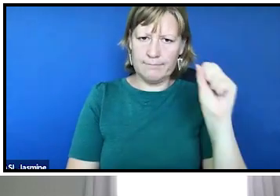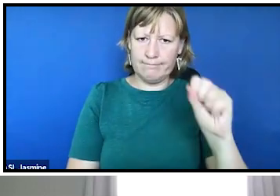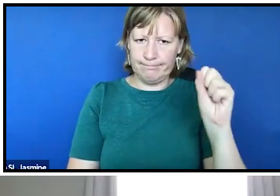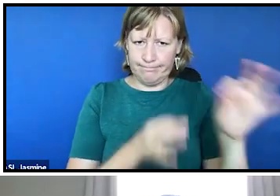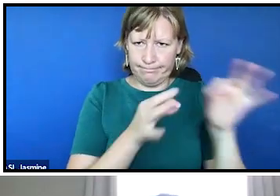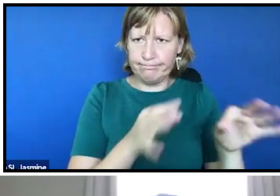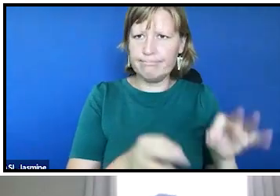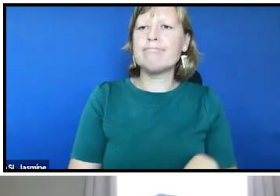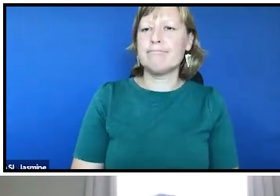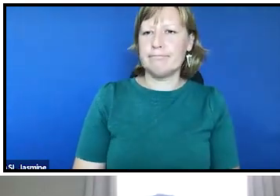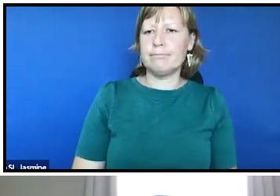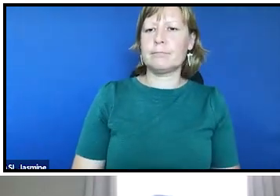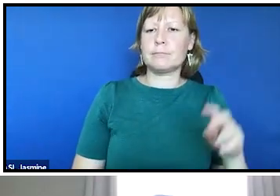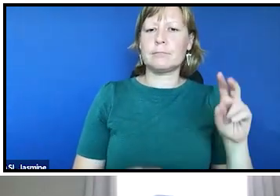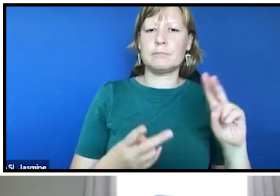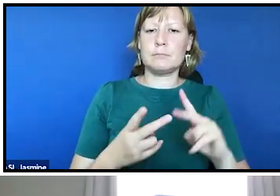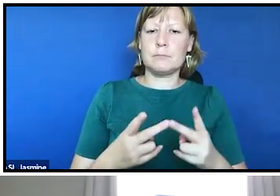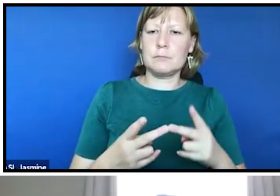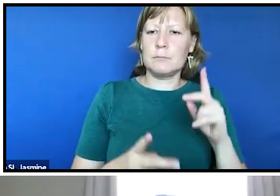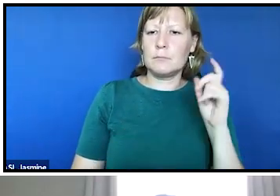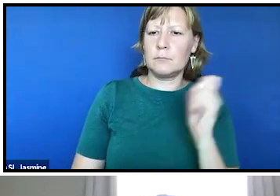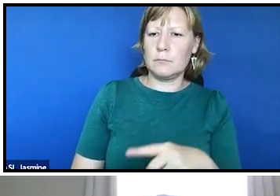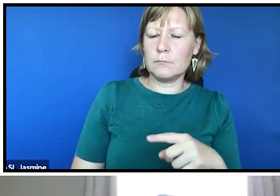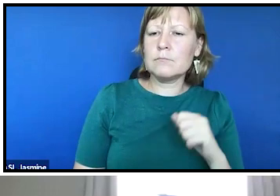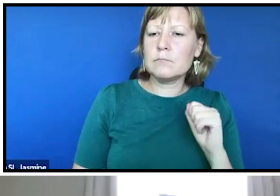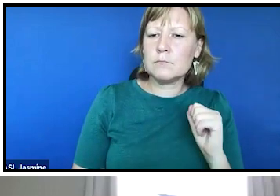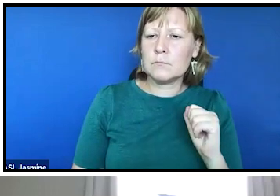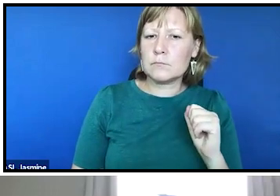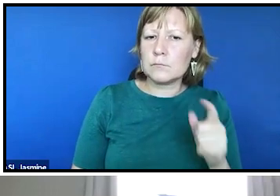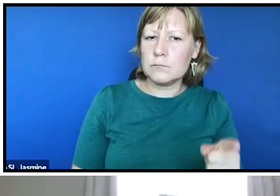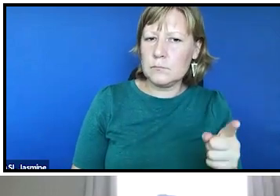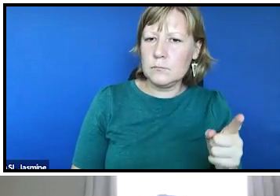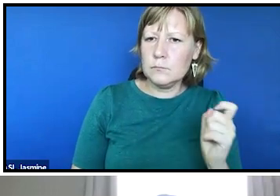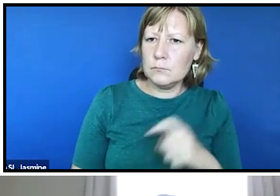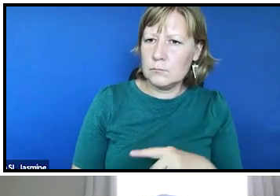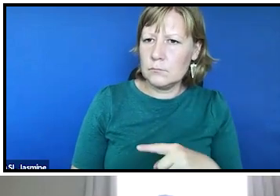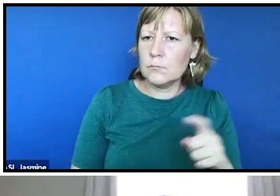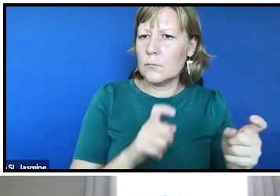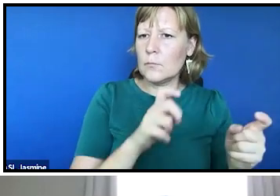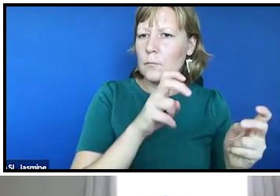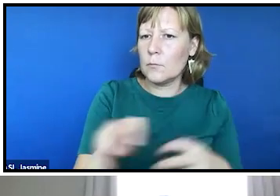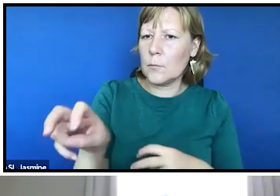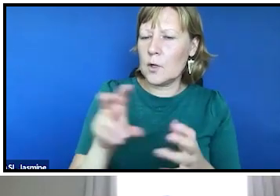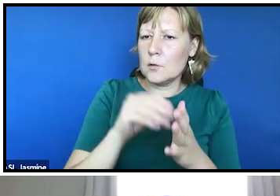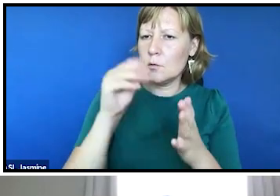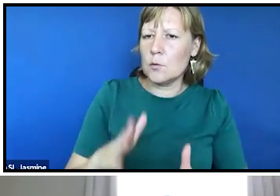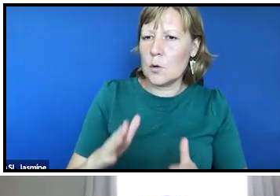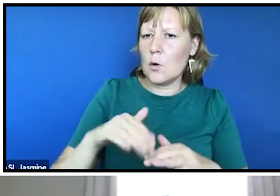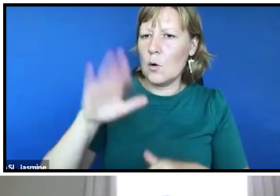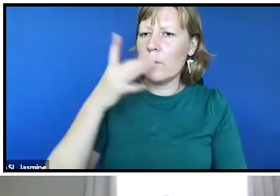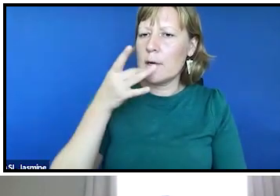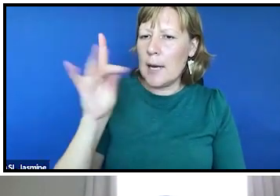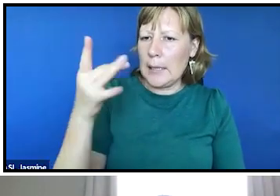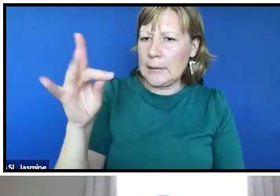All right, the second question is from Sharon Cochin, and she wants to know if transition students over 18 can sign up for